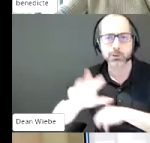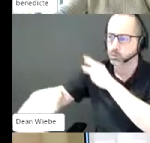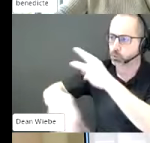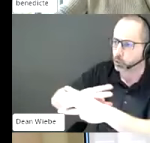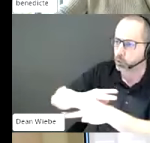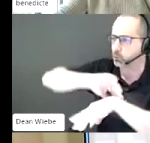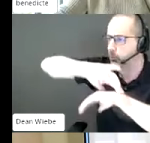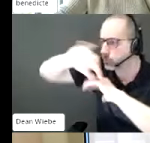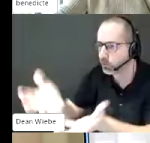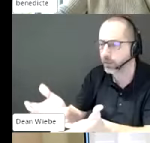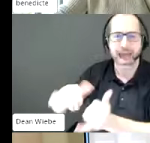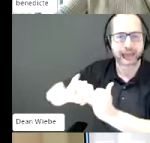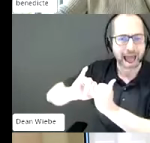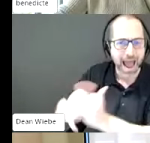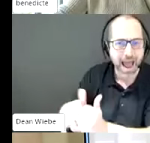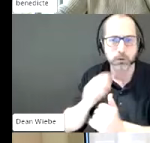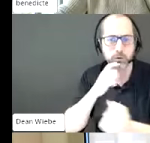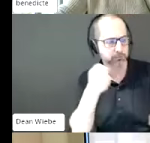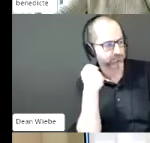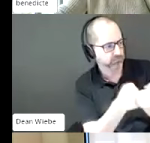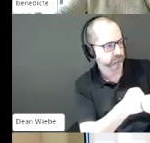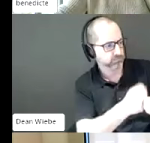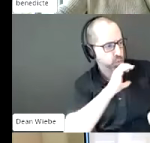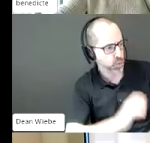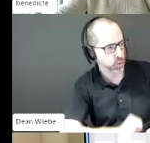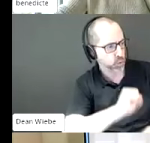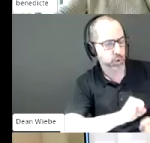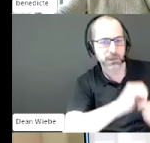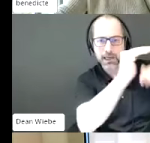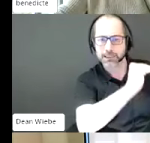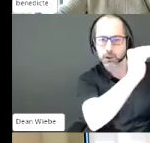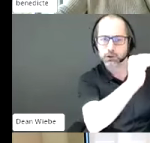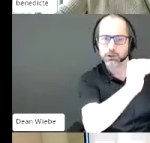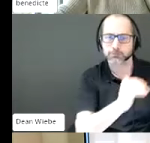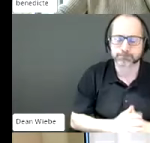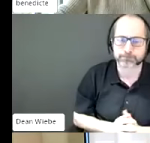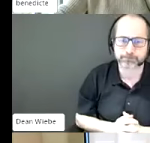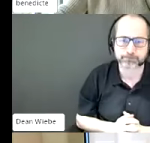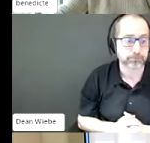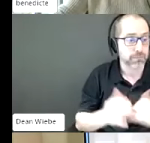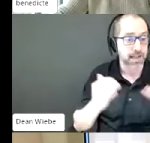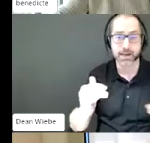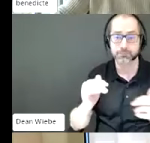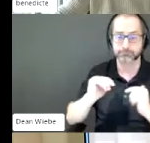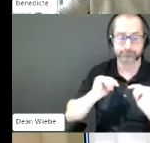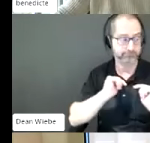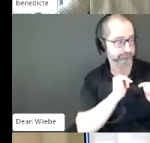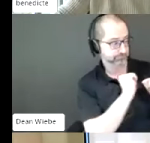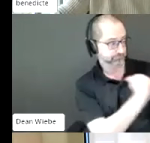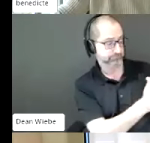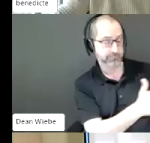assist older adults in the community. So I'm going to turn it over to my colleague Benedict to talk about the Canadian